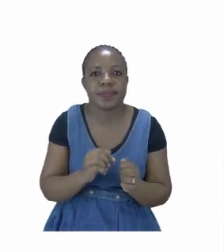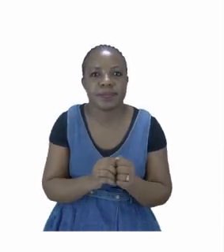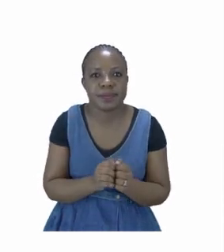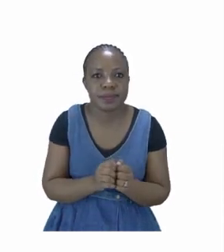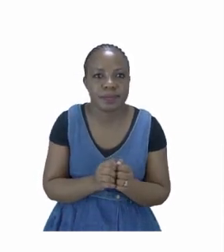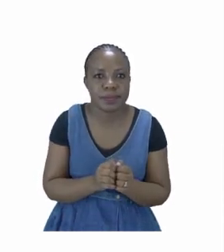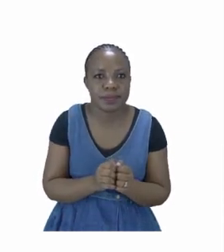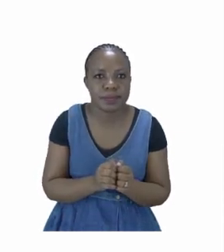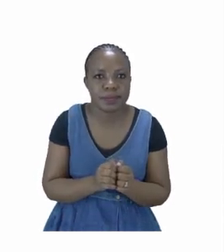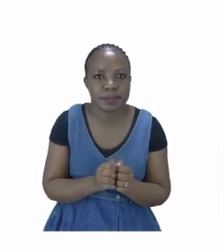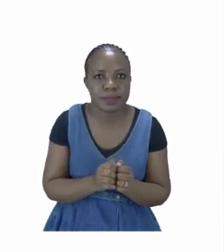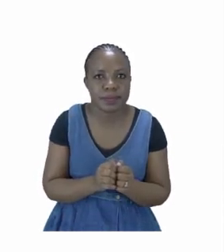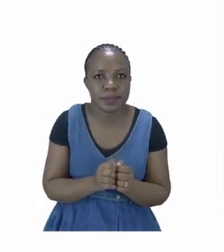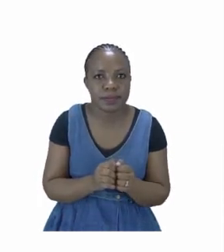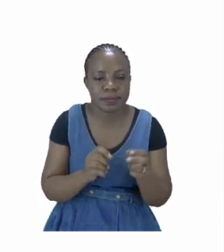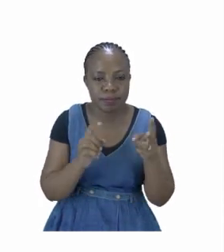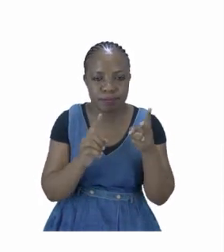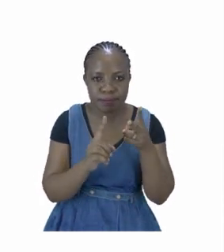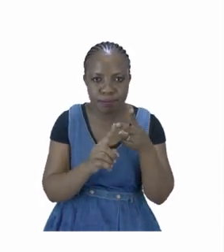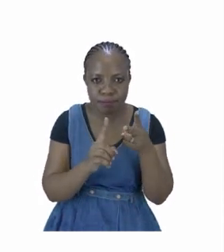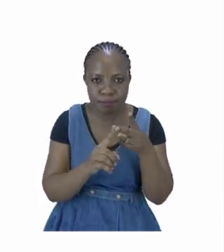Let's read the second one.